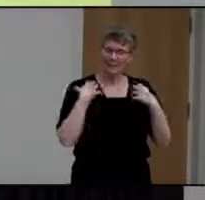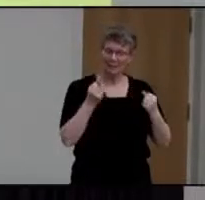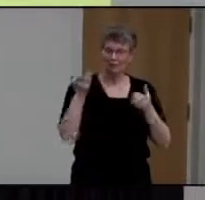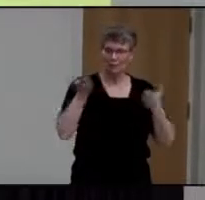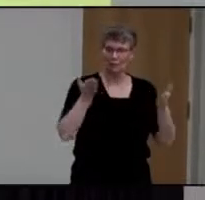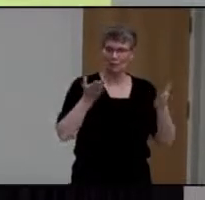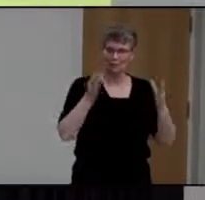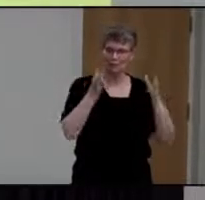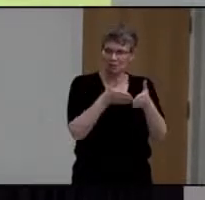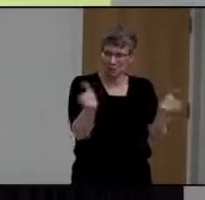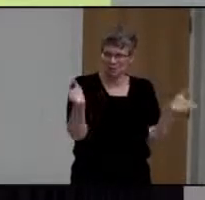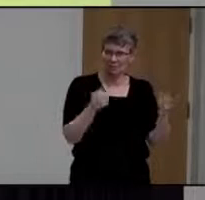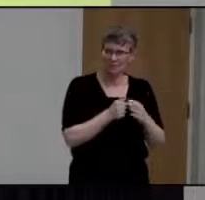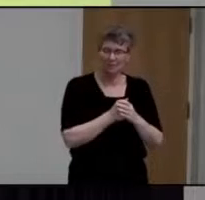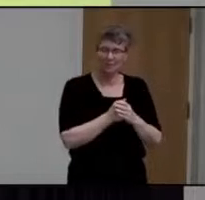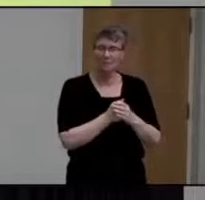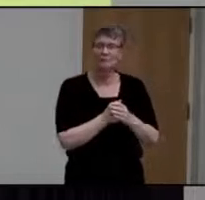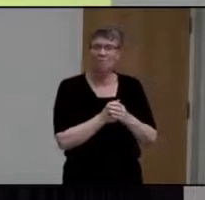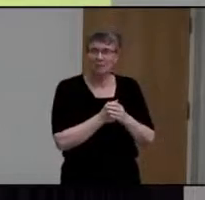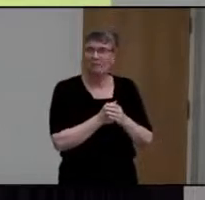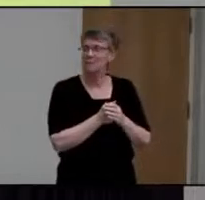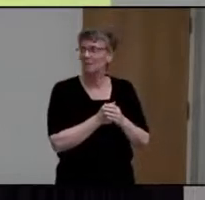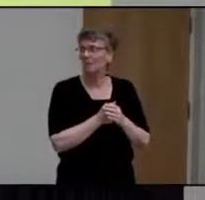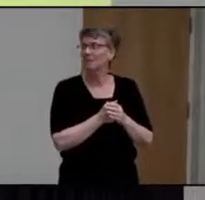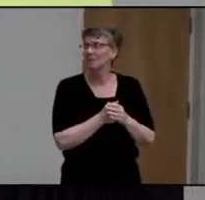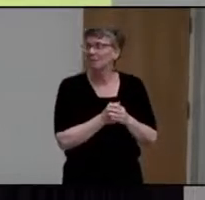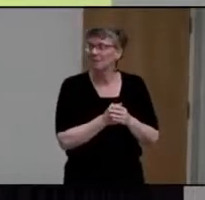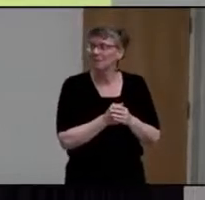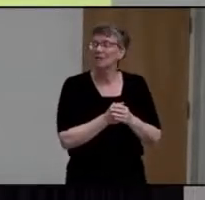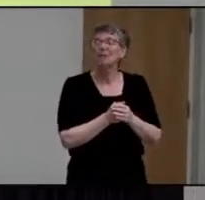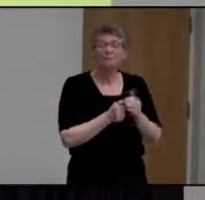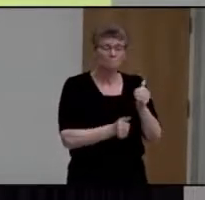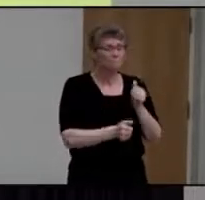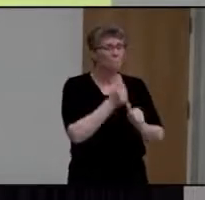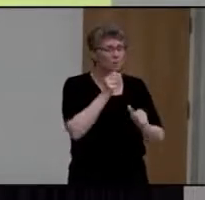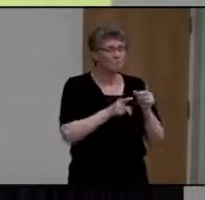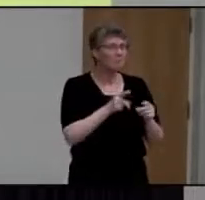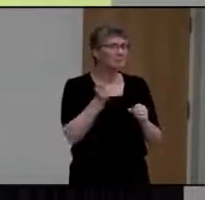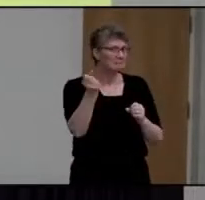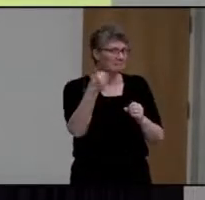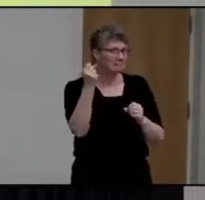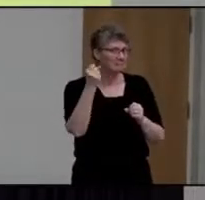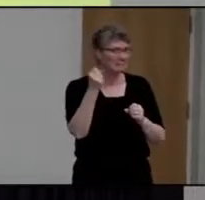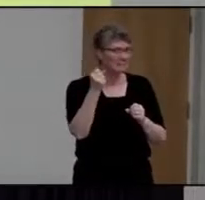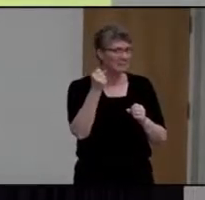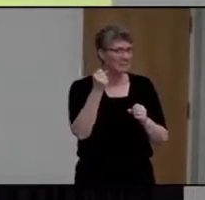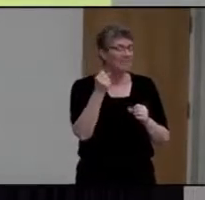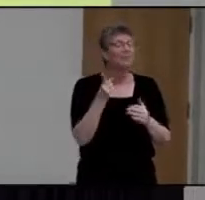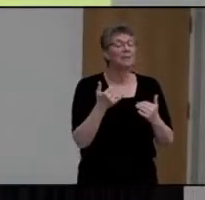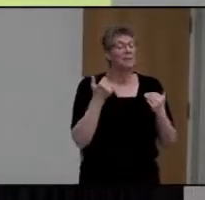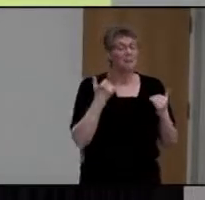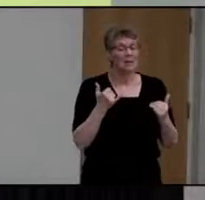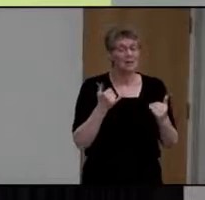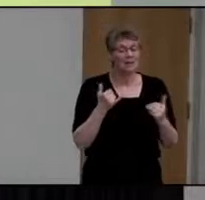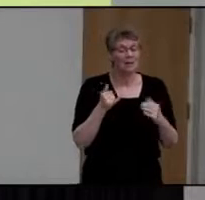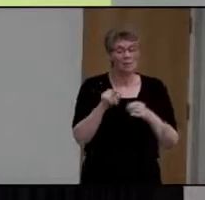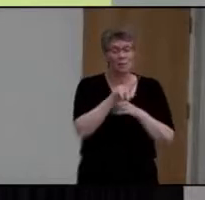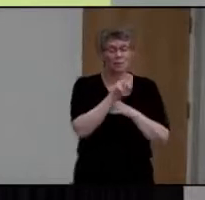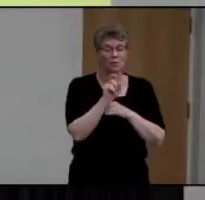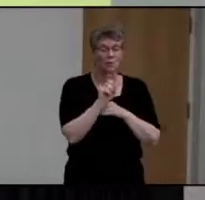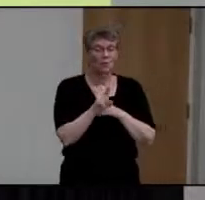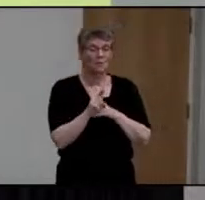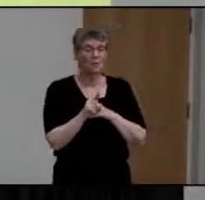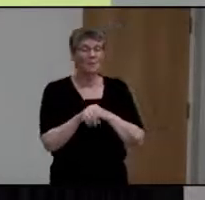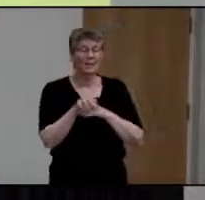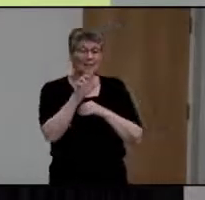of others to improve outcomes. So then the question comes, the AI professional at the shoulder of the doctor, do you want